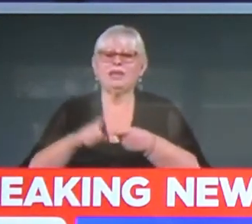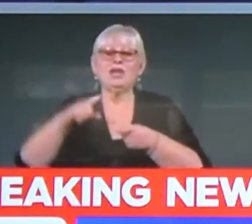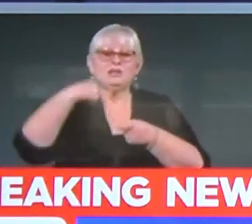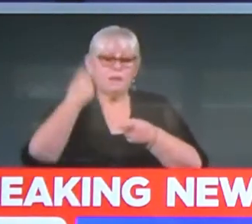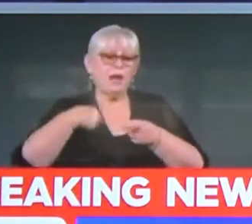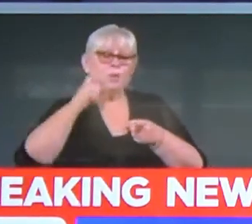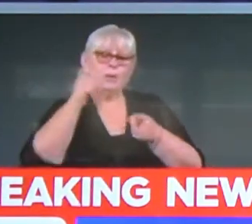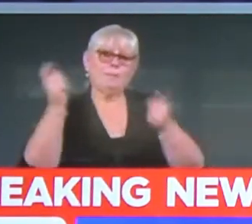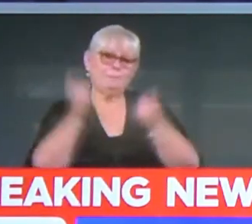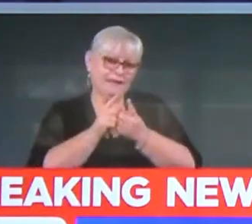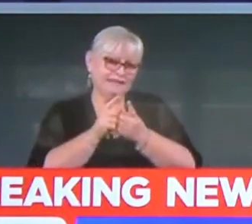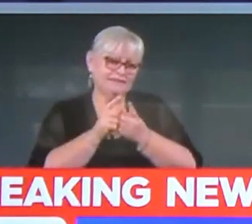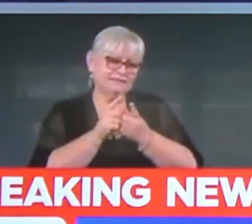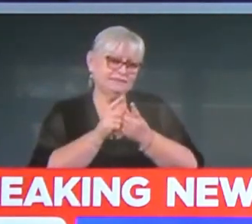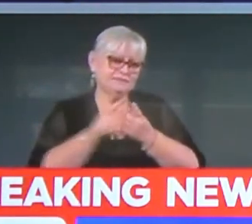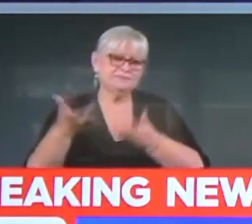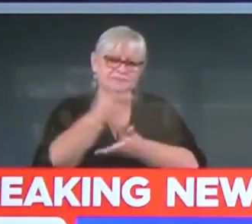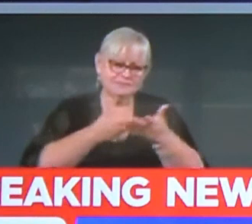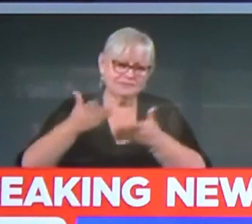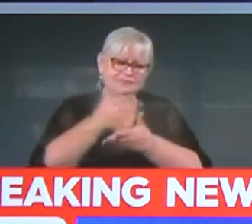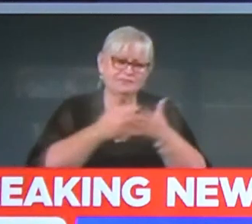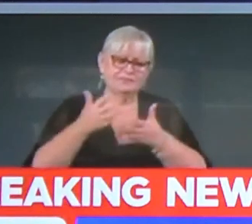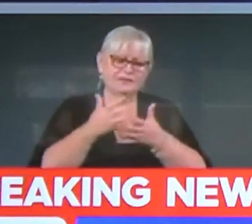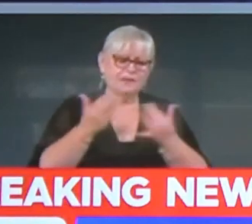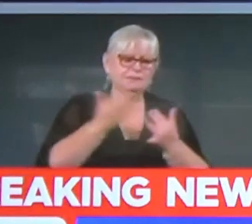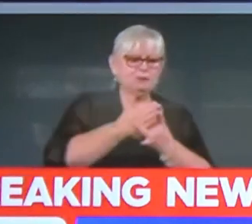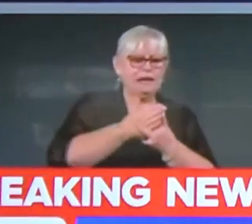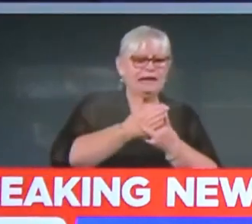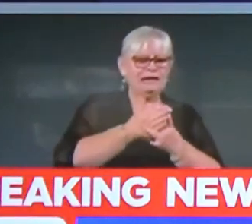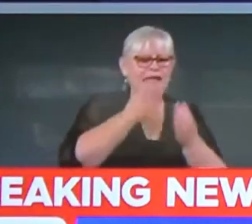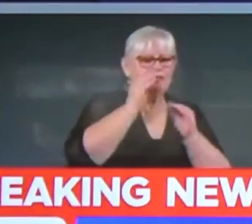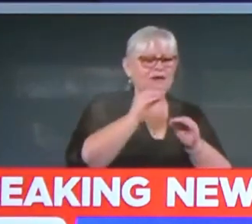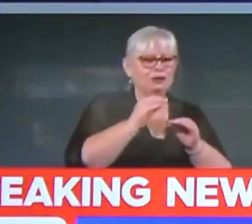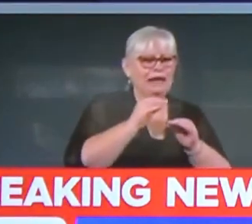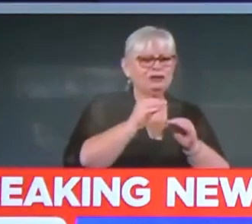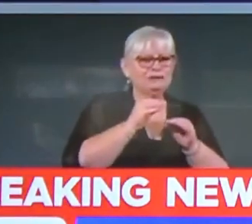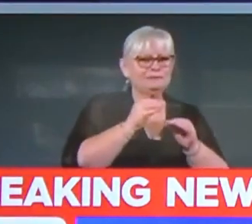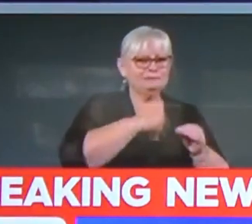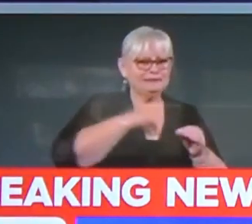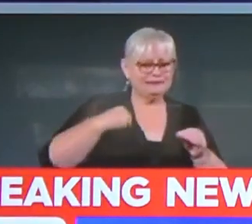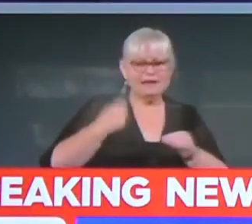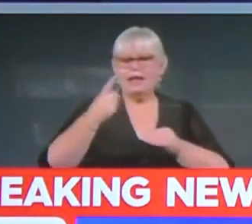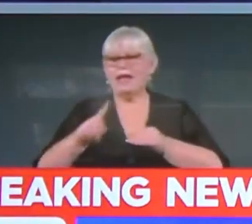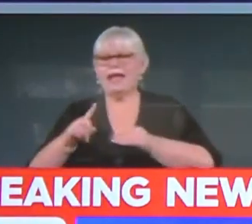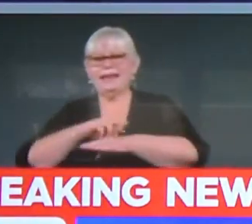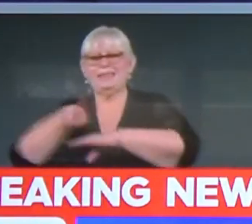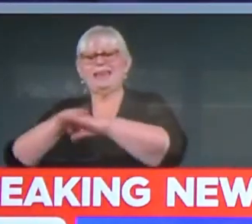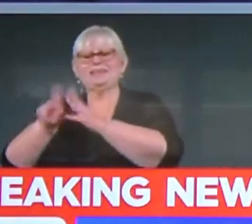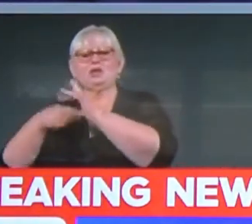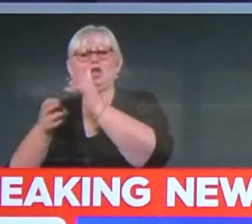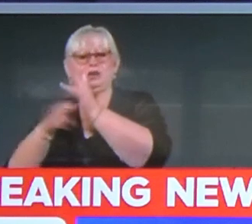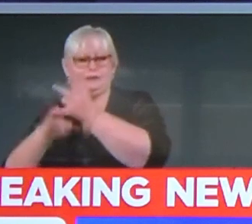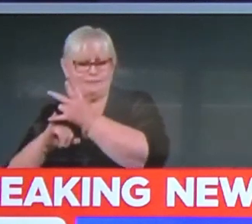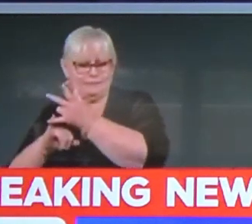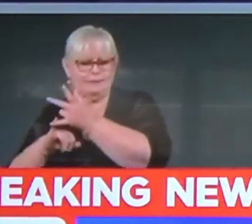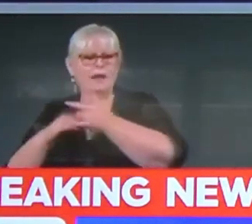Tomorrow I'll be meeting, and there's been discussions today between the Education Minister Dan Team and the Education National Unions,